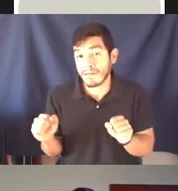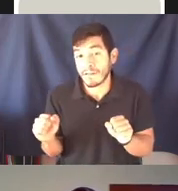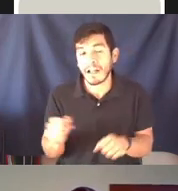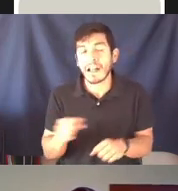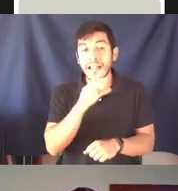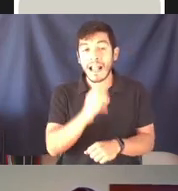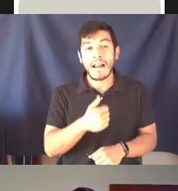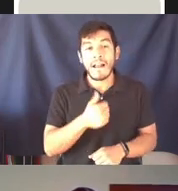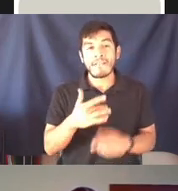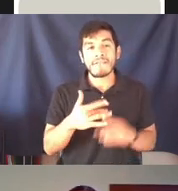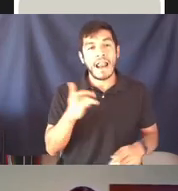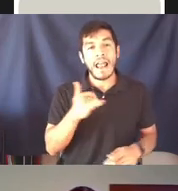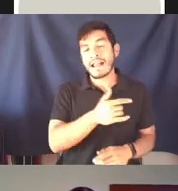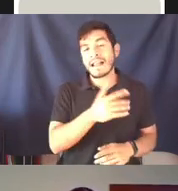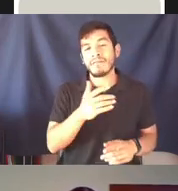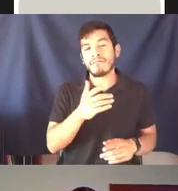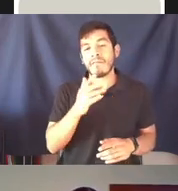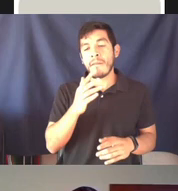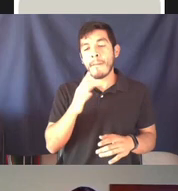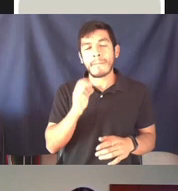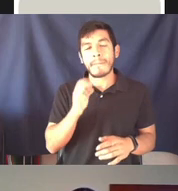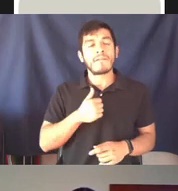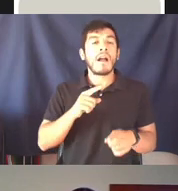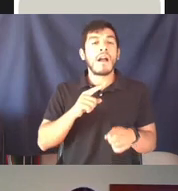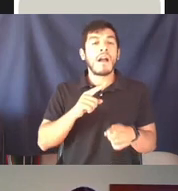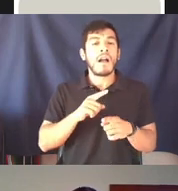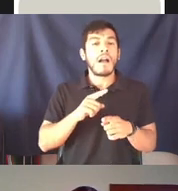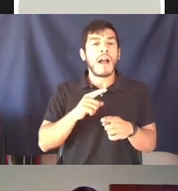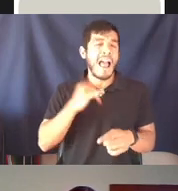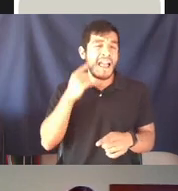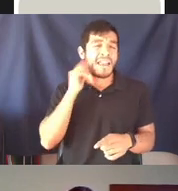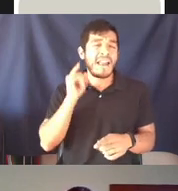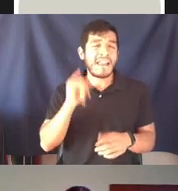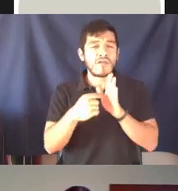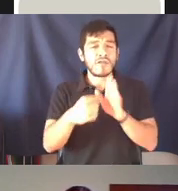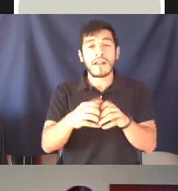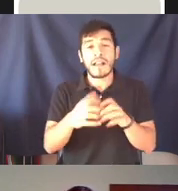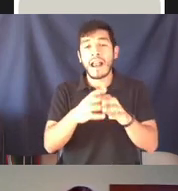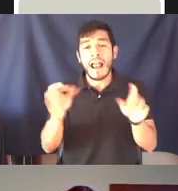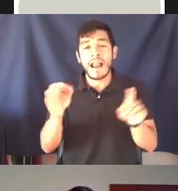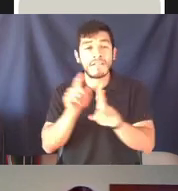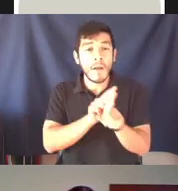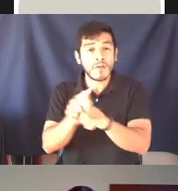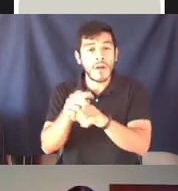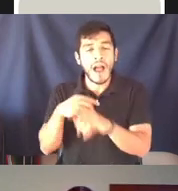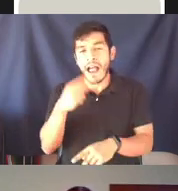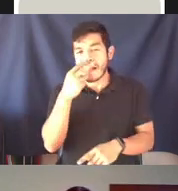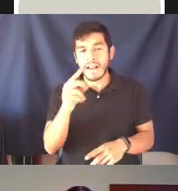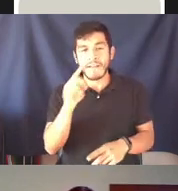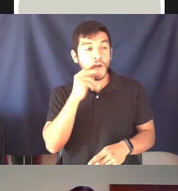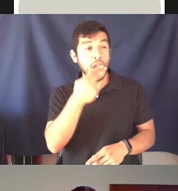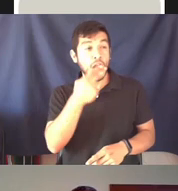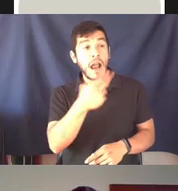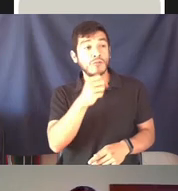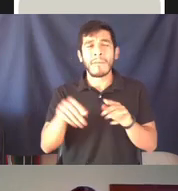I think, reflected in a lot of the mentoring I see for, say, high school age young people. But in general, the older they get, the